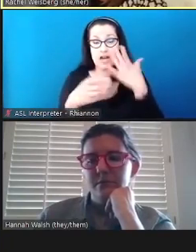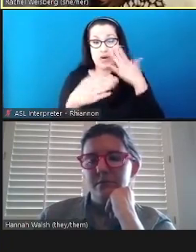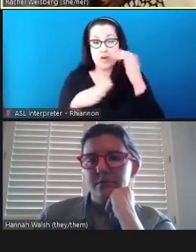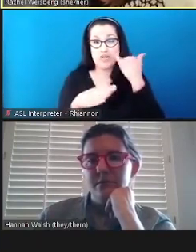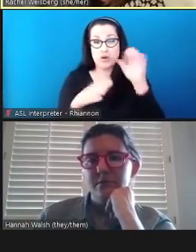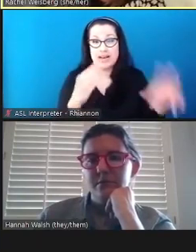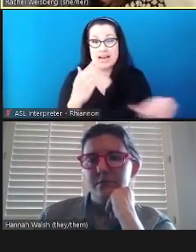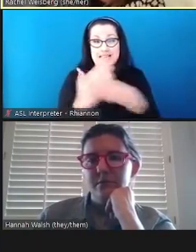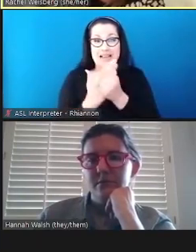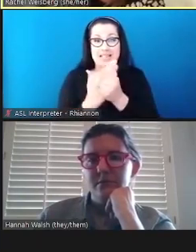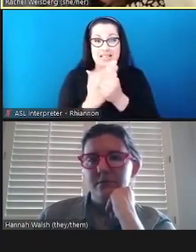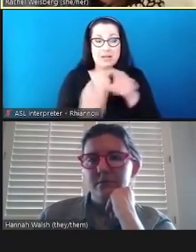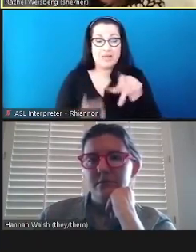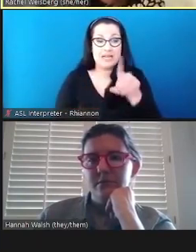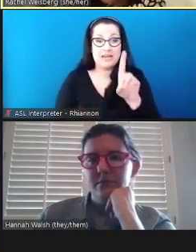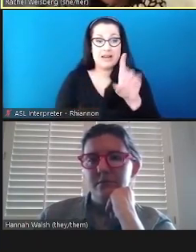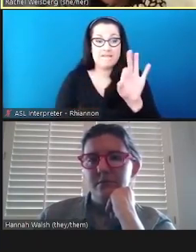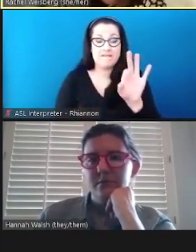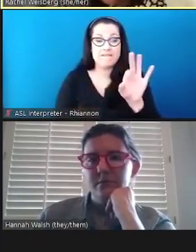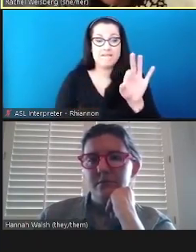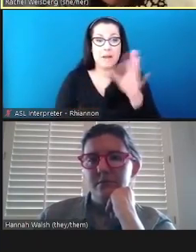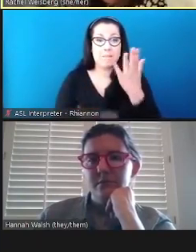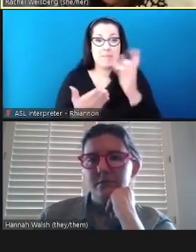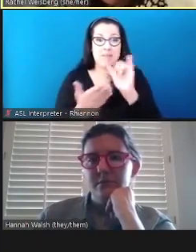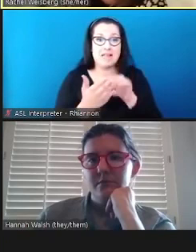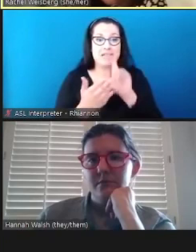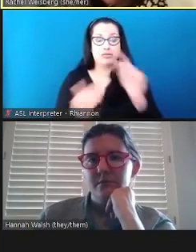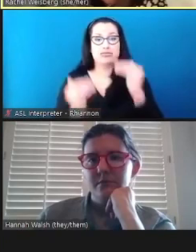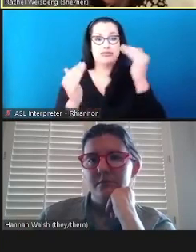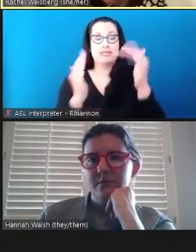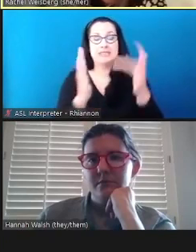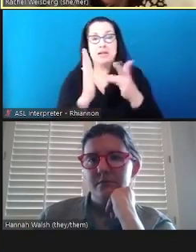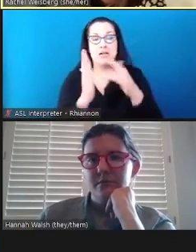the PDF, but that may be too technologically advanced for us.